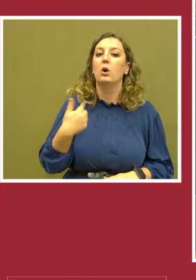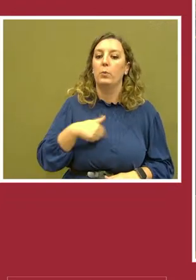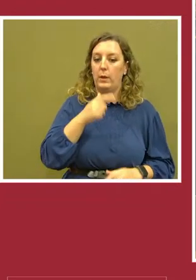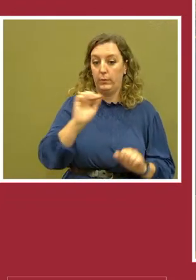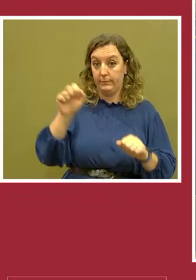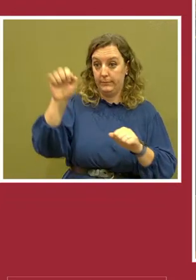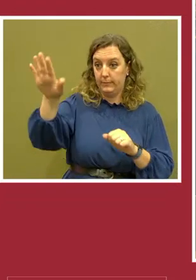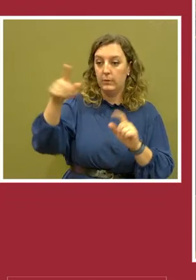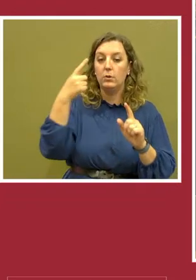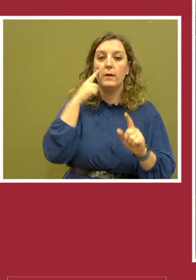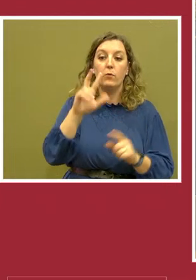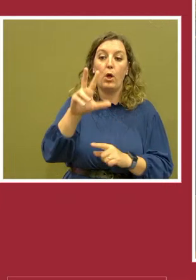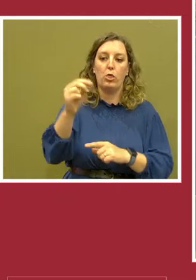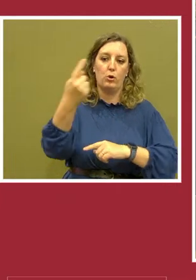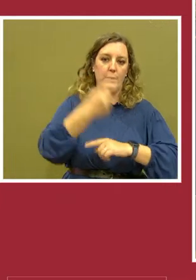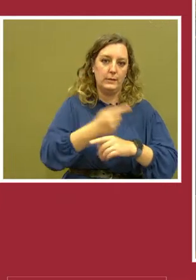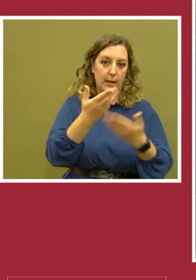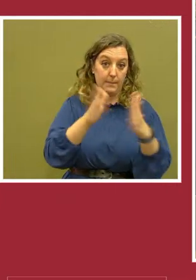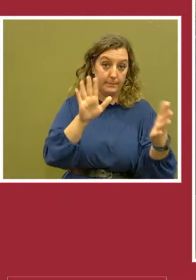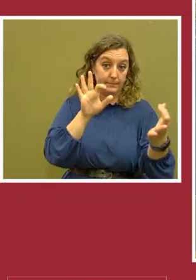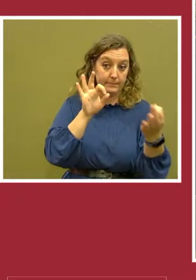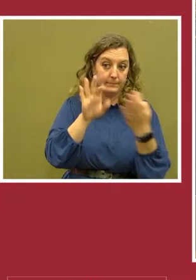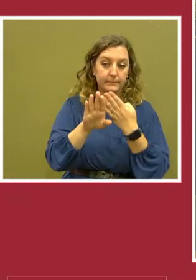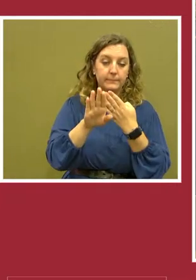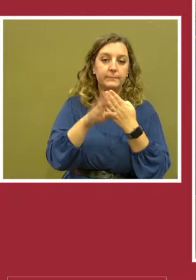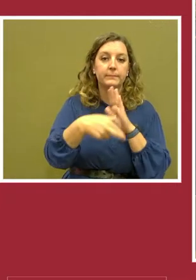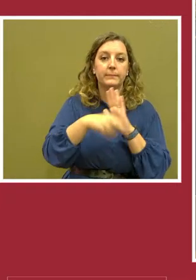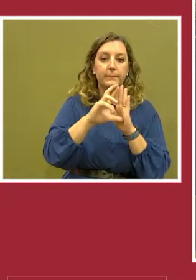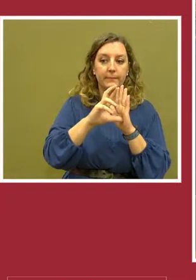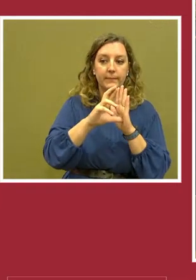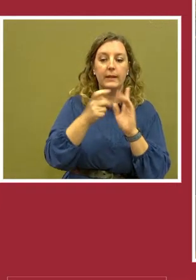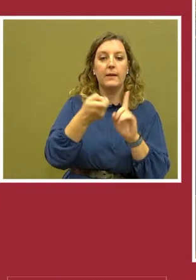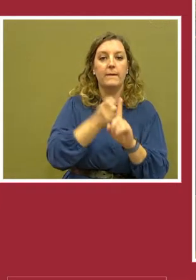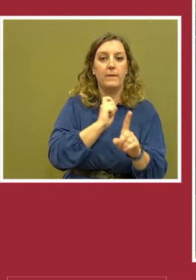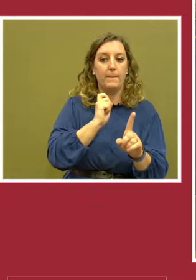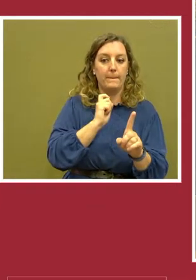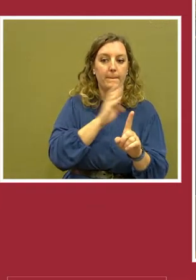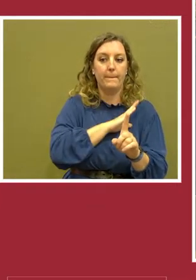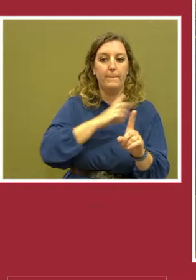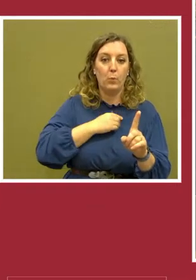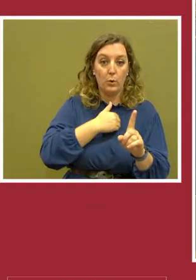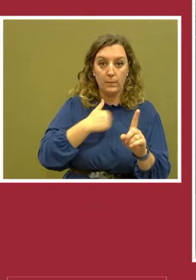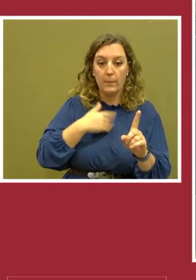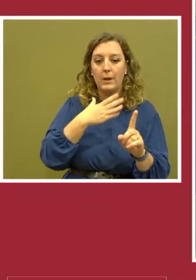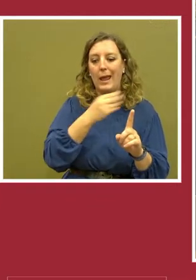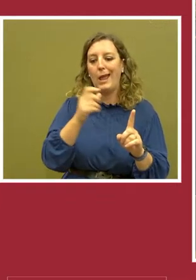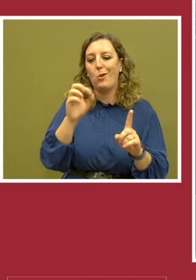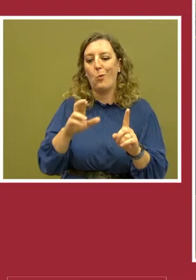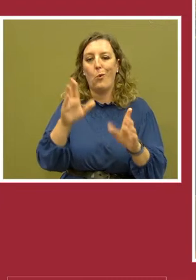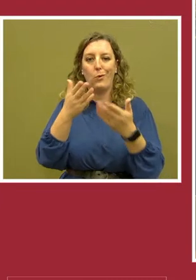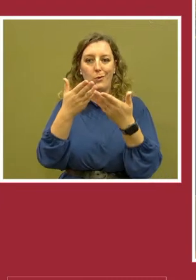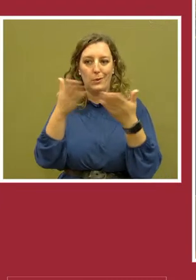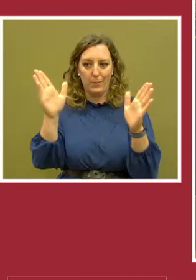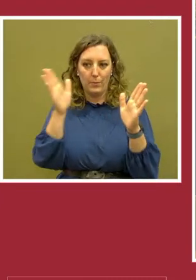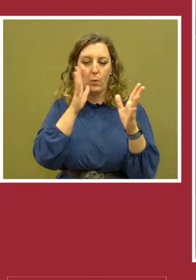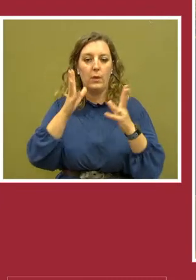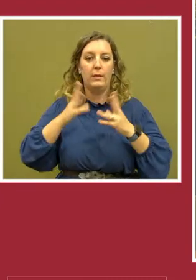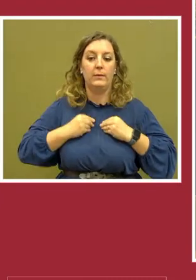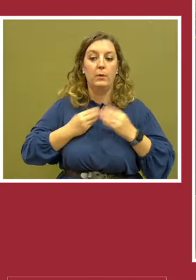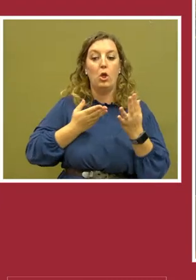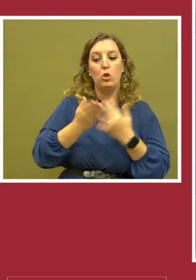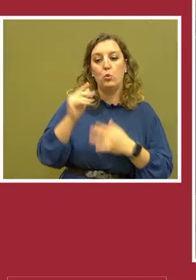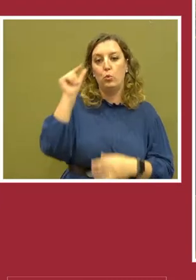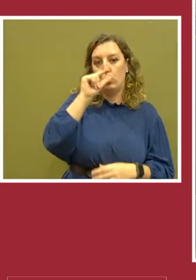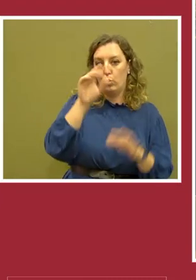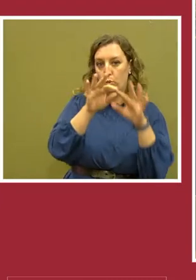to submit these out for 30-day public review. Feedback from board members and or the public will be accepted via